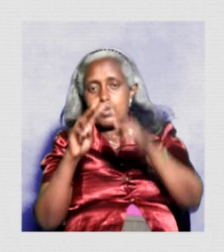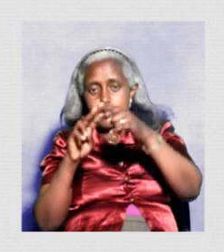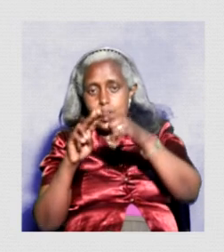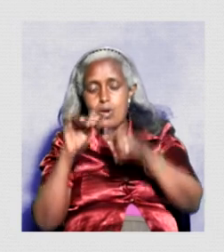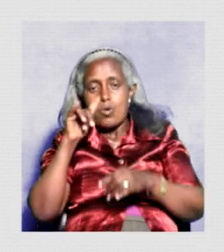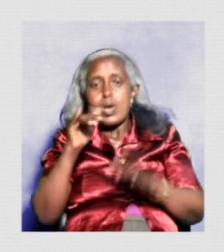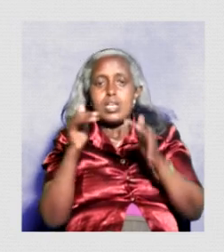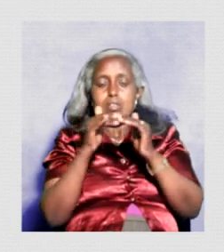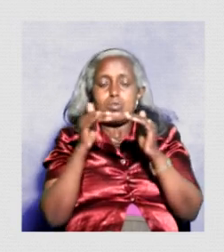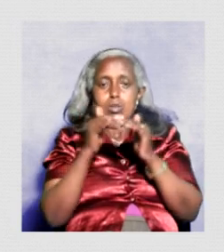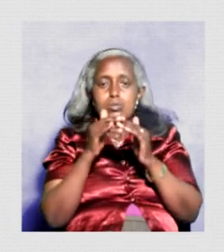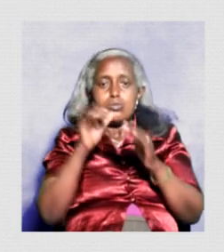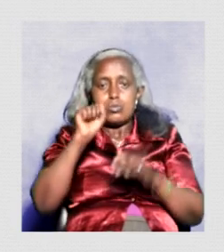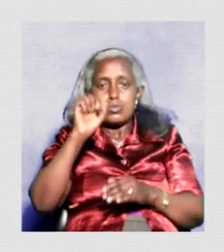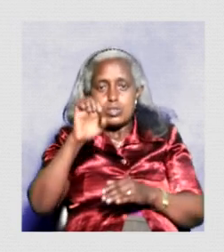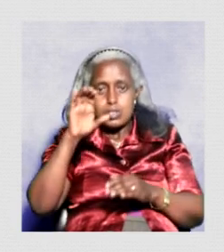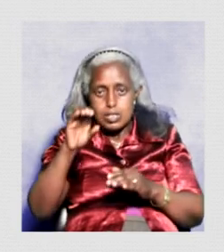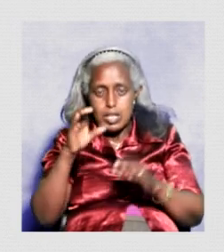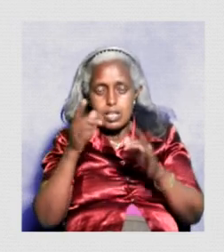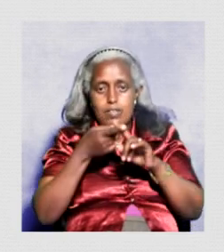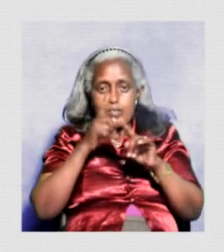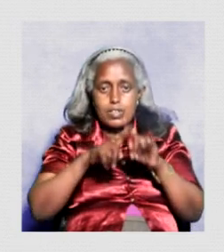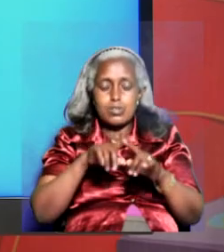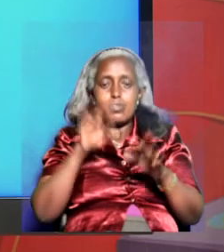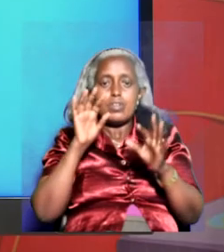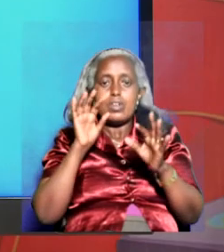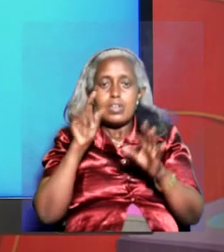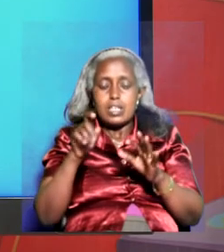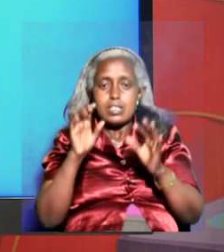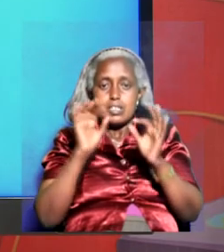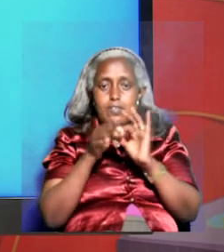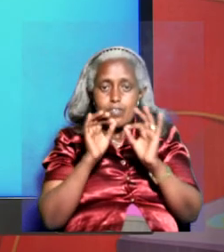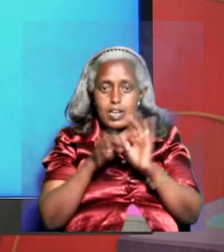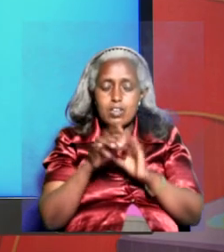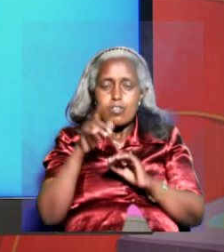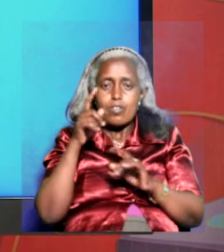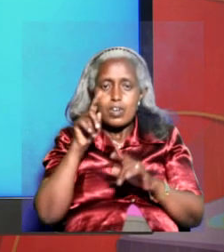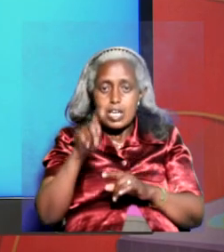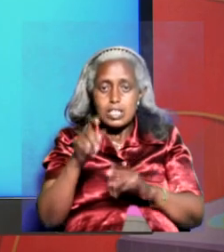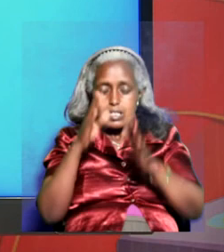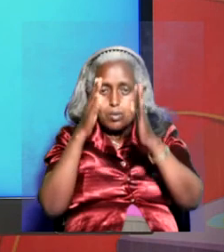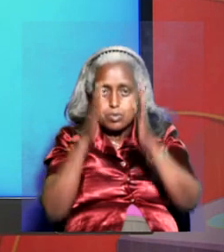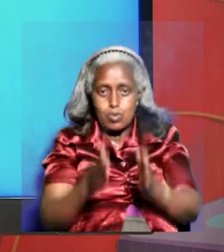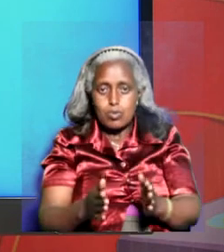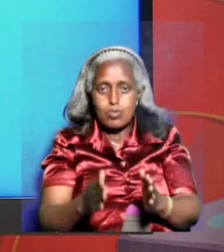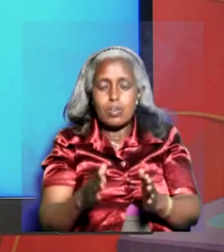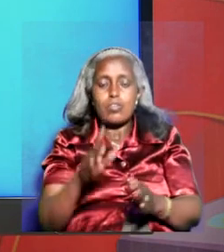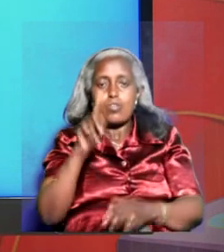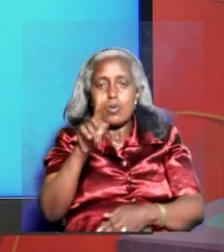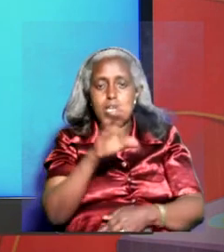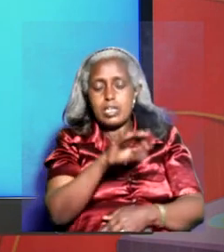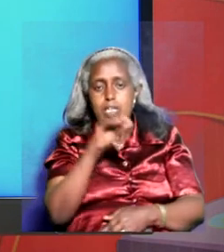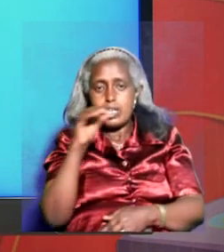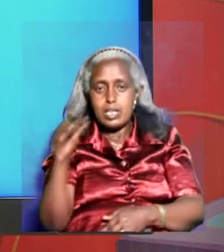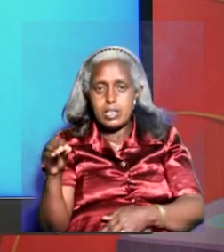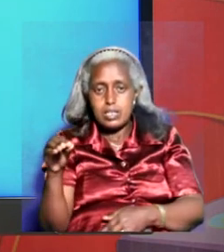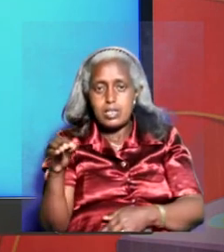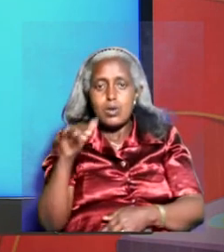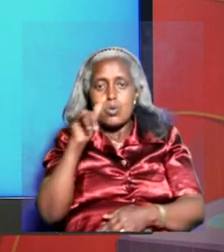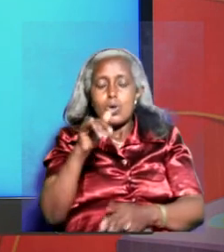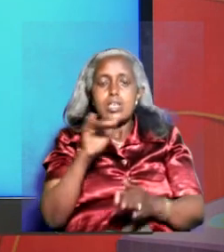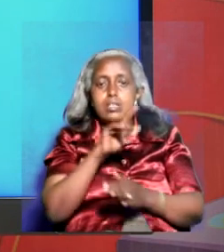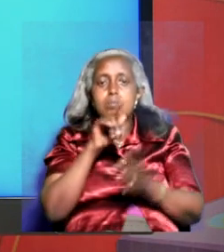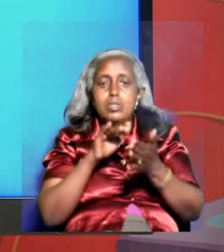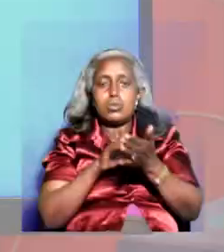Y is equal to sec inverse of x is defined on for x absolute value of x greater than or equal to 1, and y is